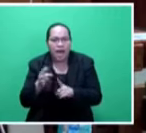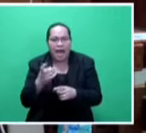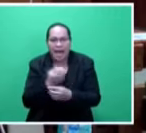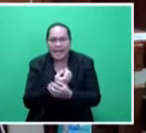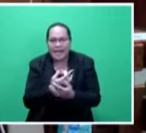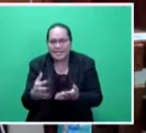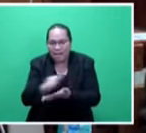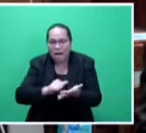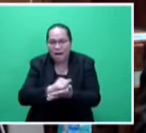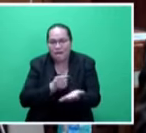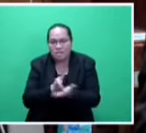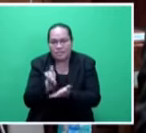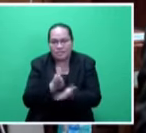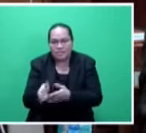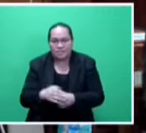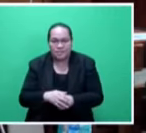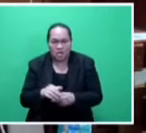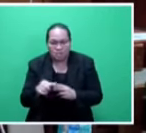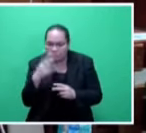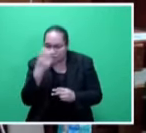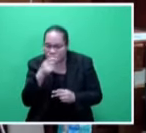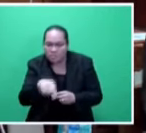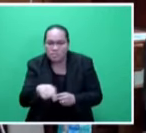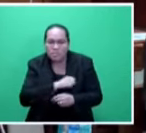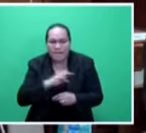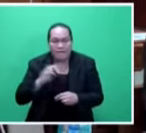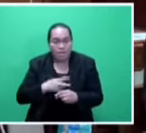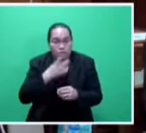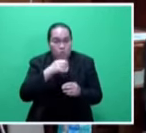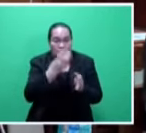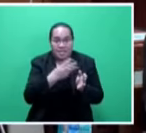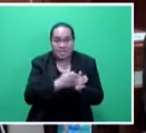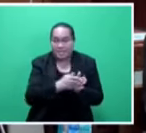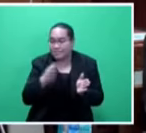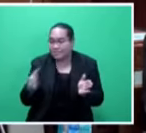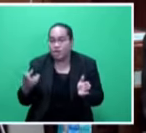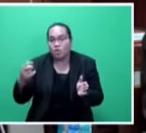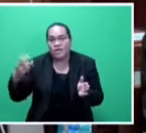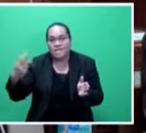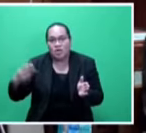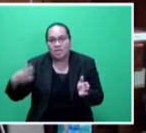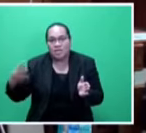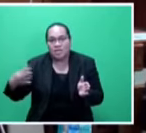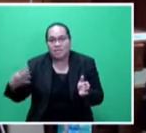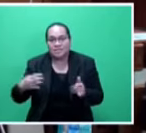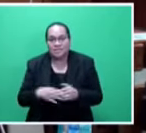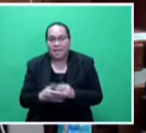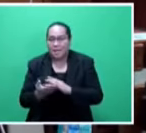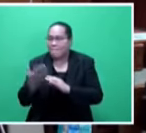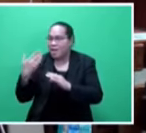to acknowledge the board and the staff of the Water Authority of Fiji for the work done in 2013 and 2014 and over the past